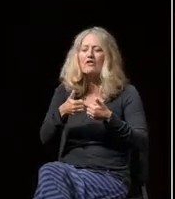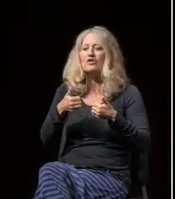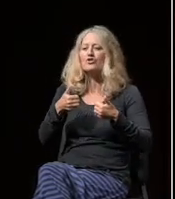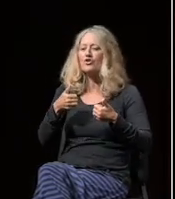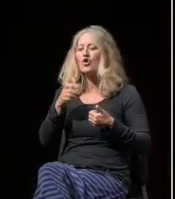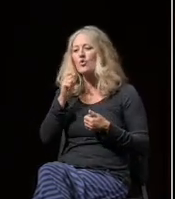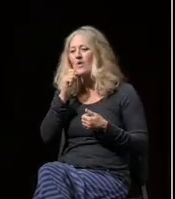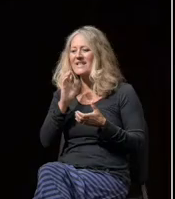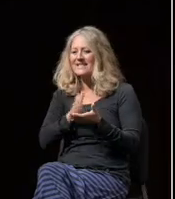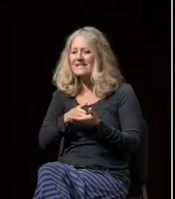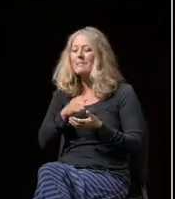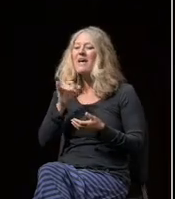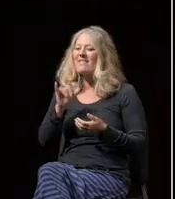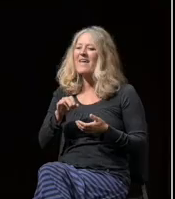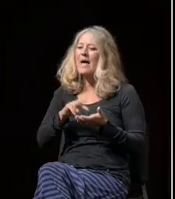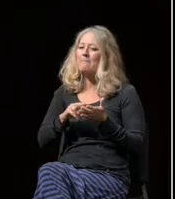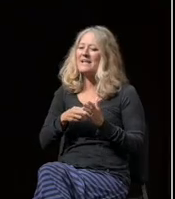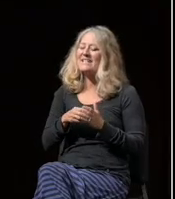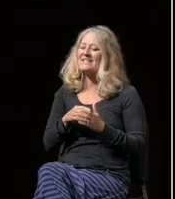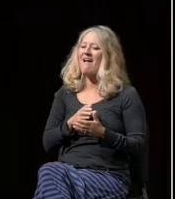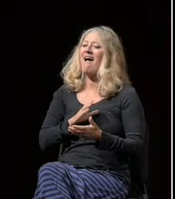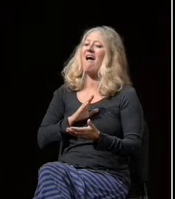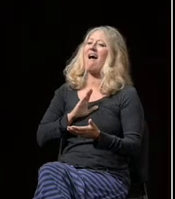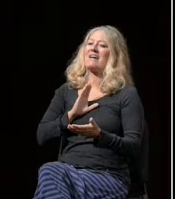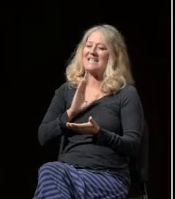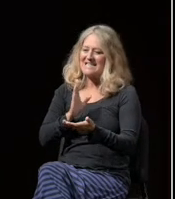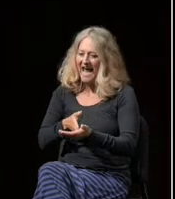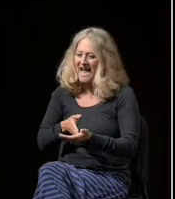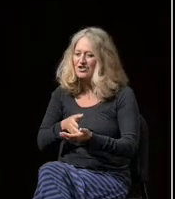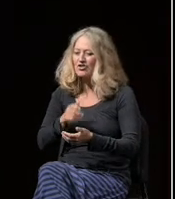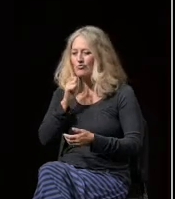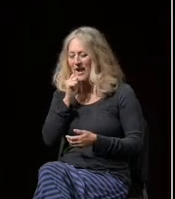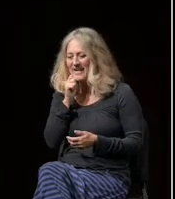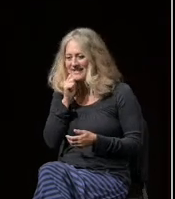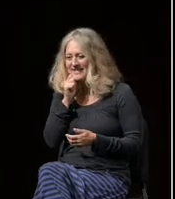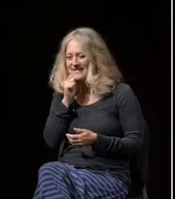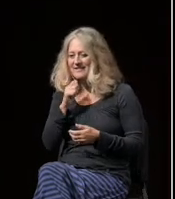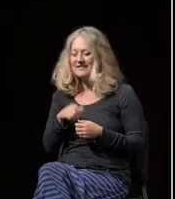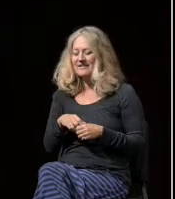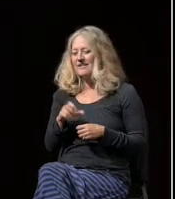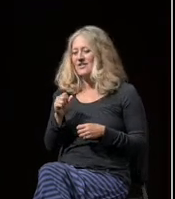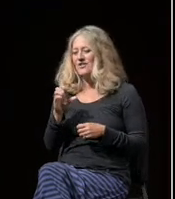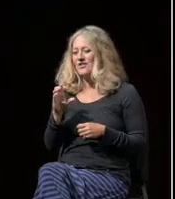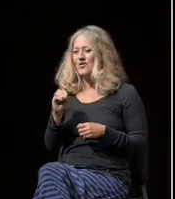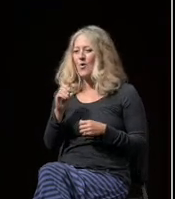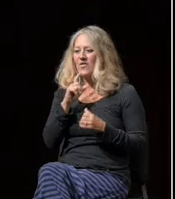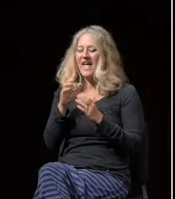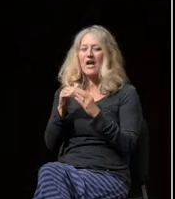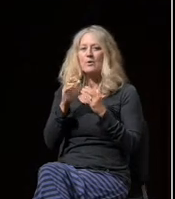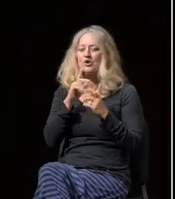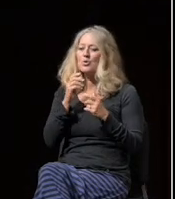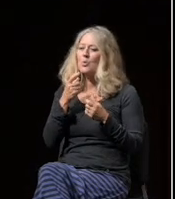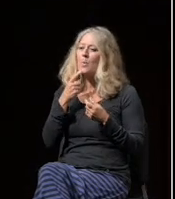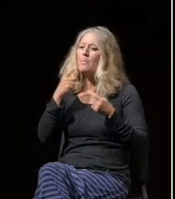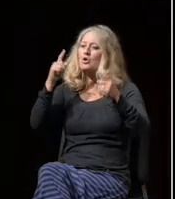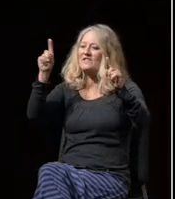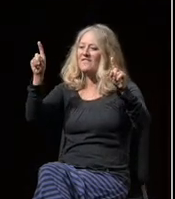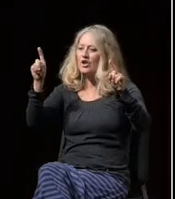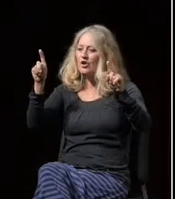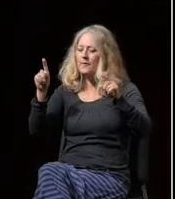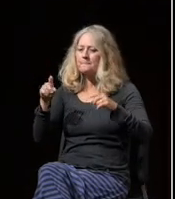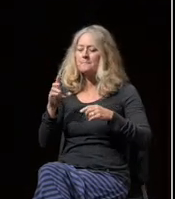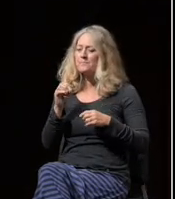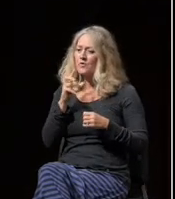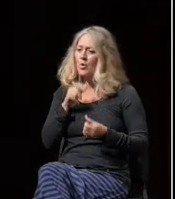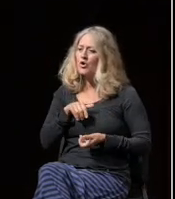what anti-racism is. And so you either allow for those racial inequities to persevere or you